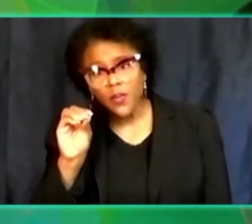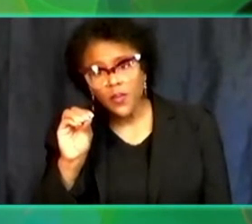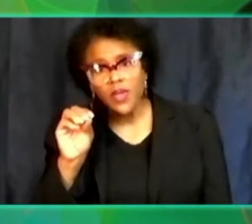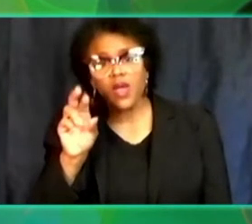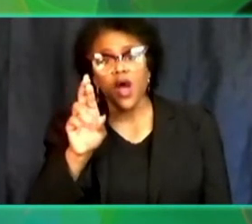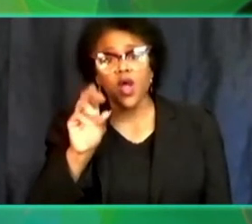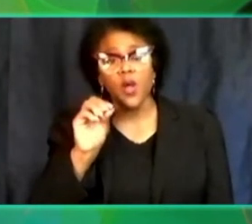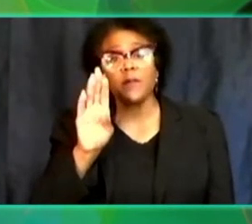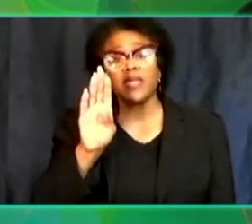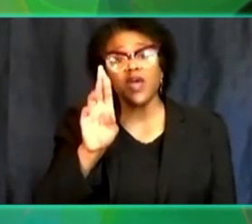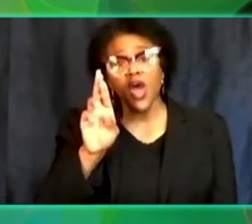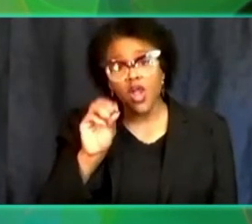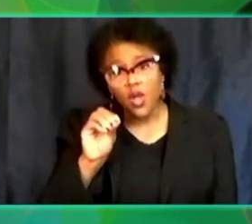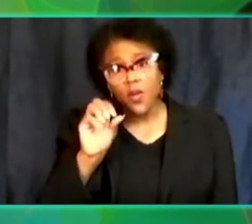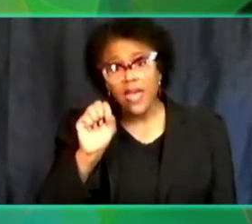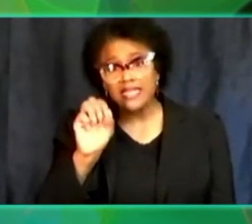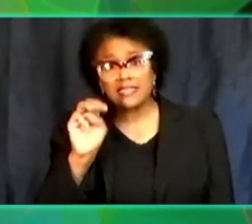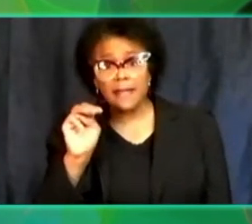Robrosmo.